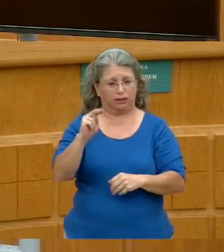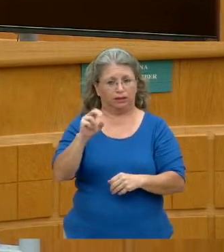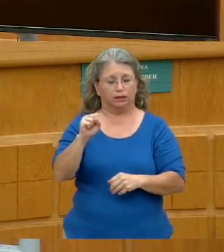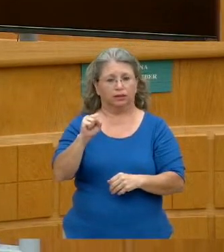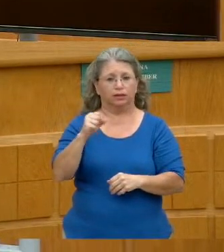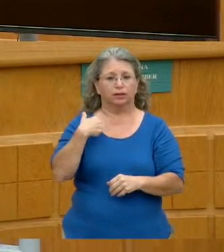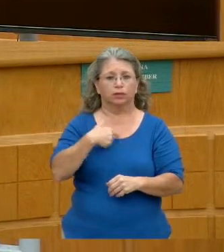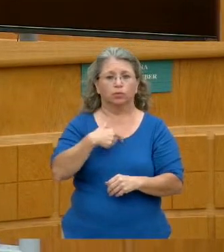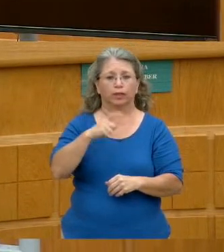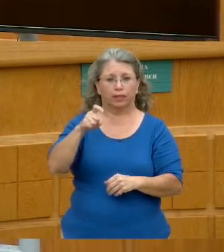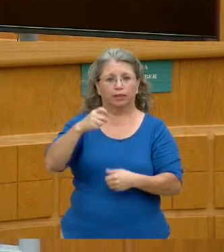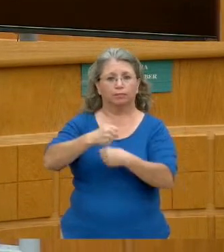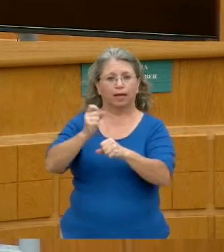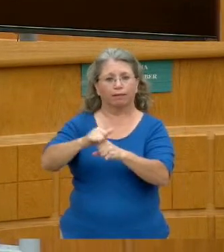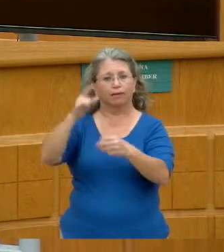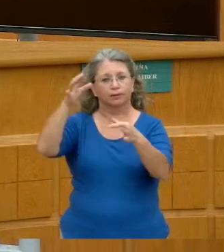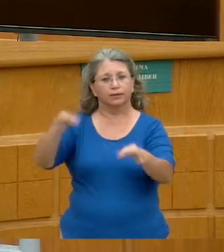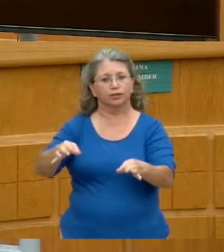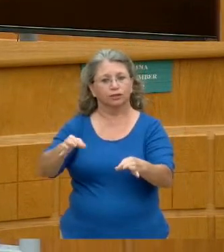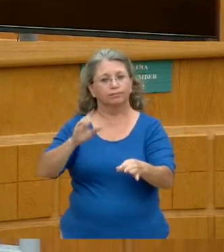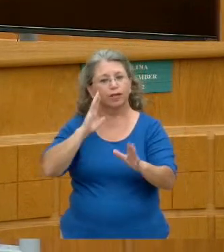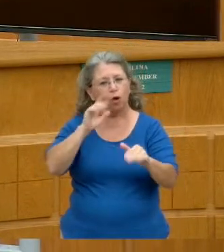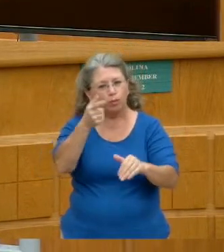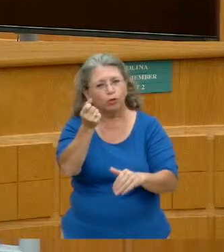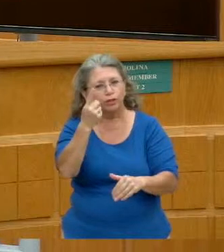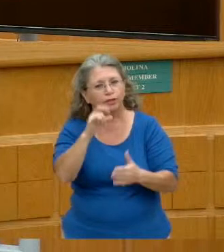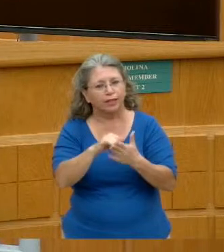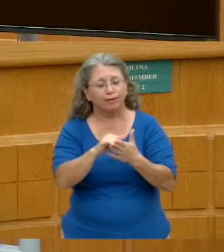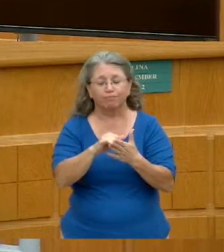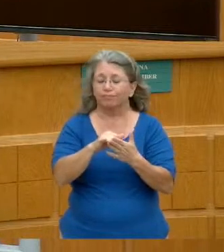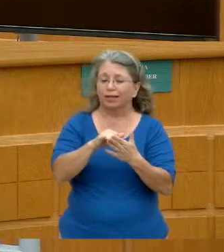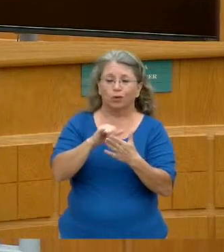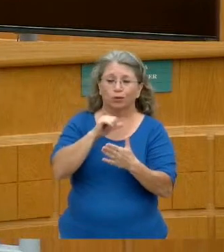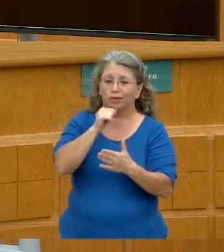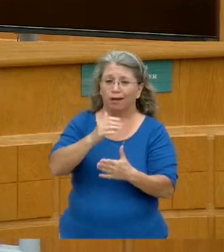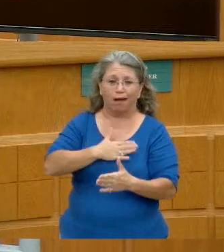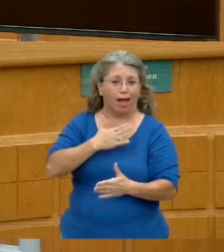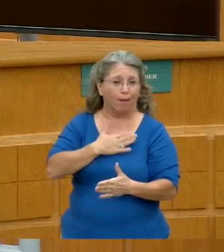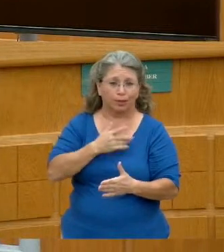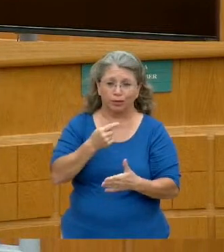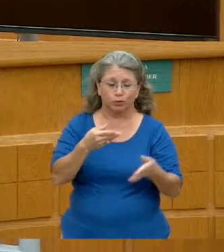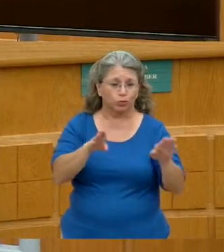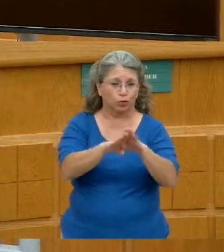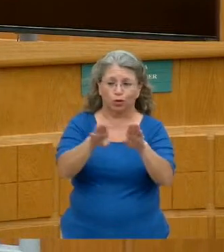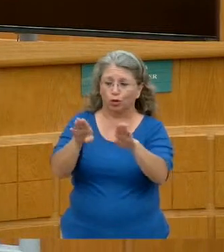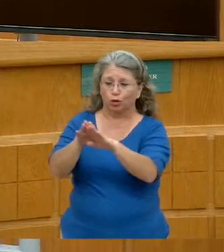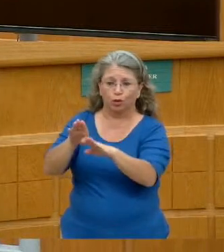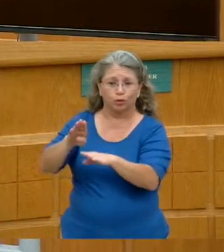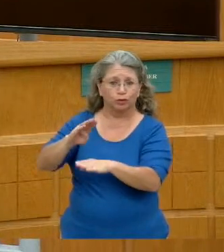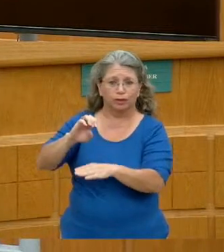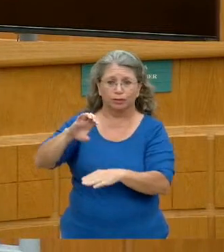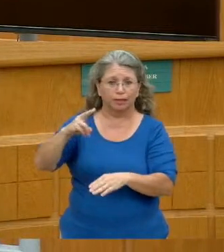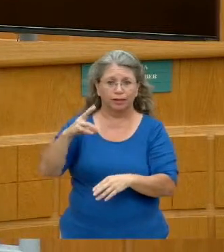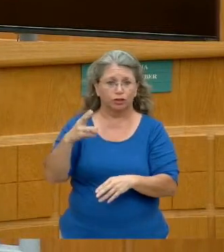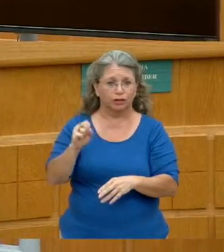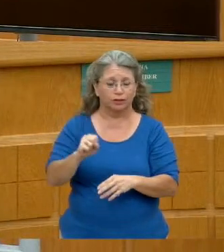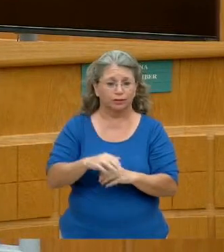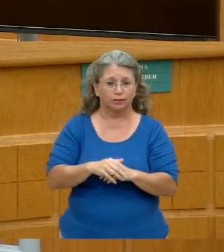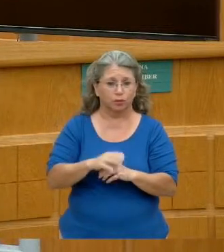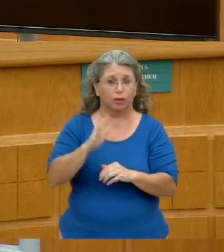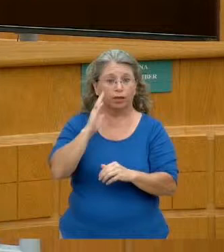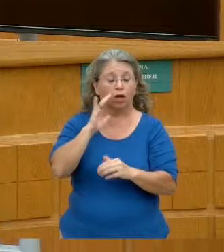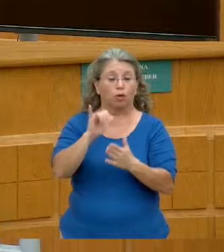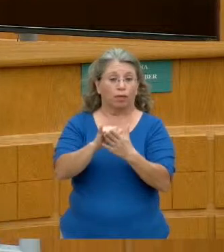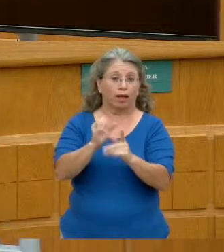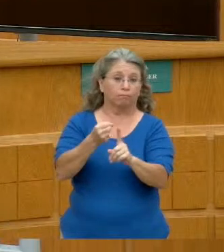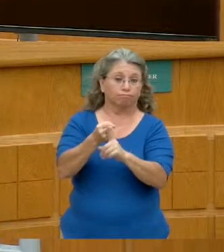trust you understand that. But it doesn't give any of us any pleasure to shut the beaches down, because we know what an economic impact